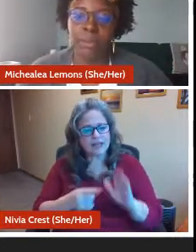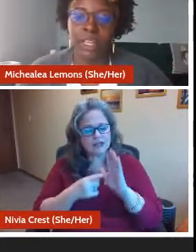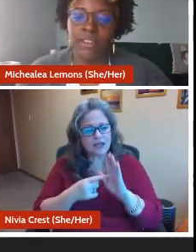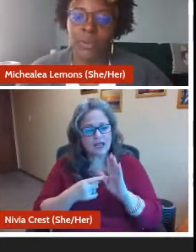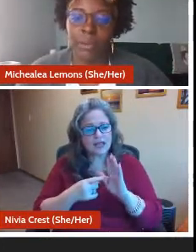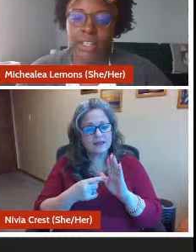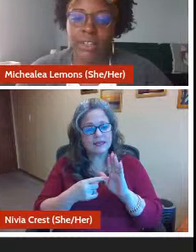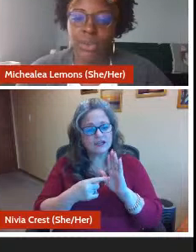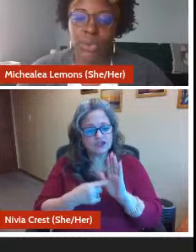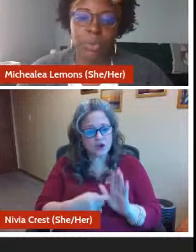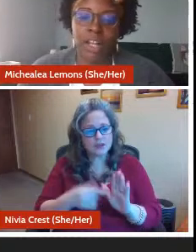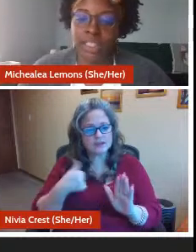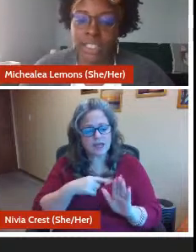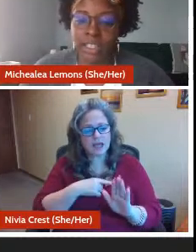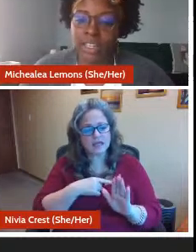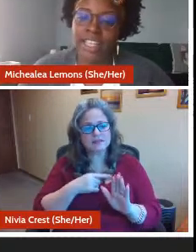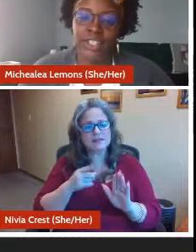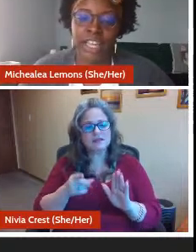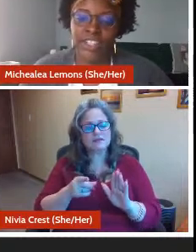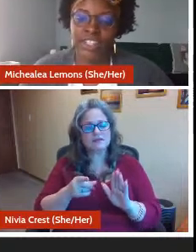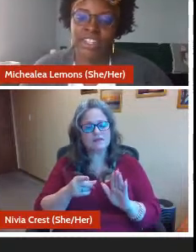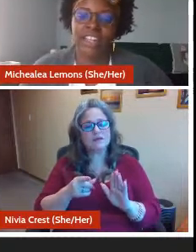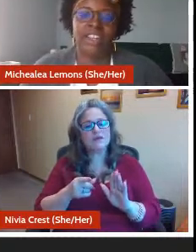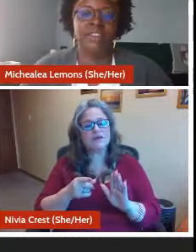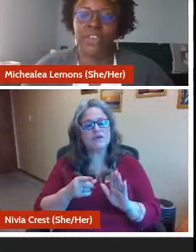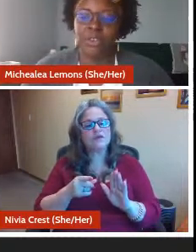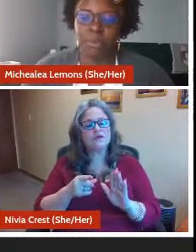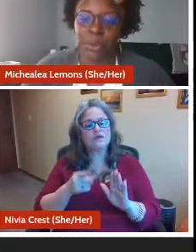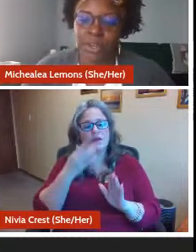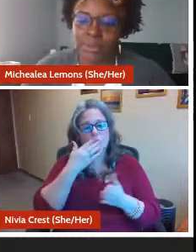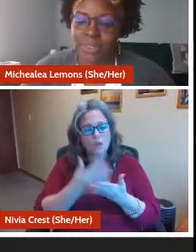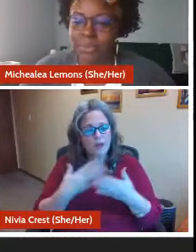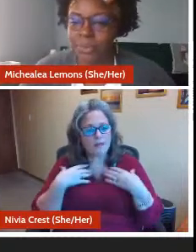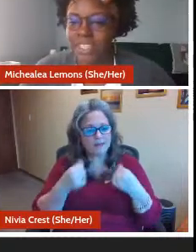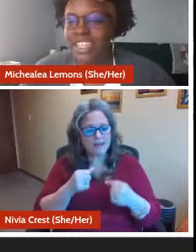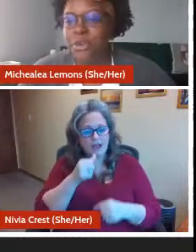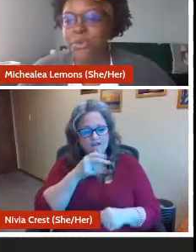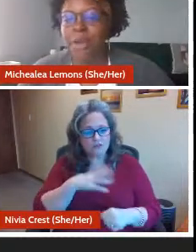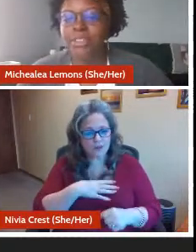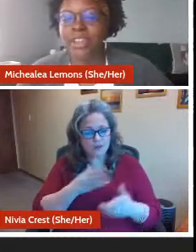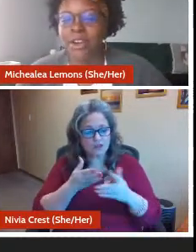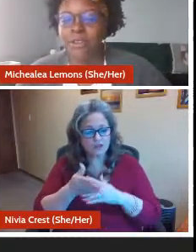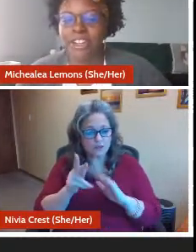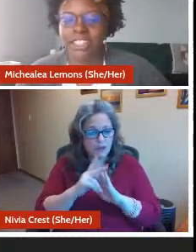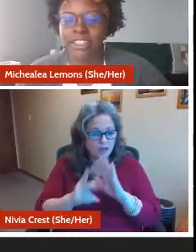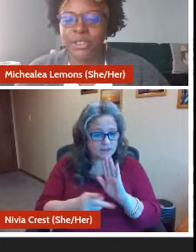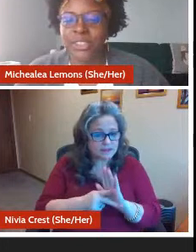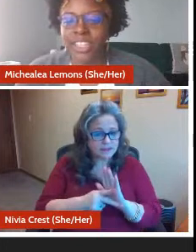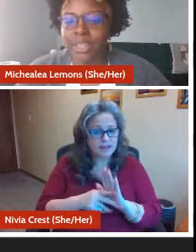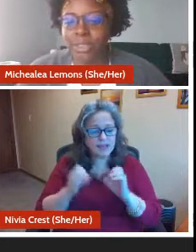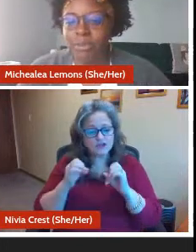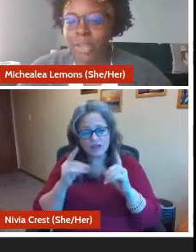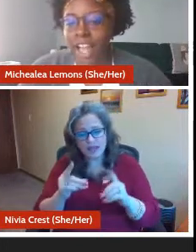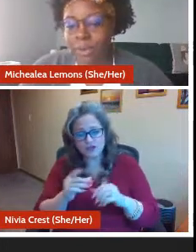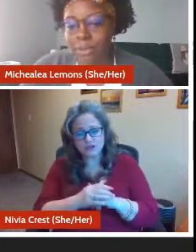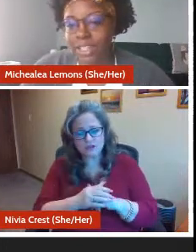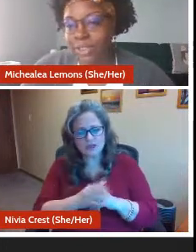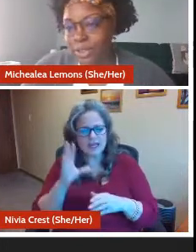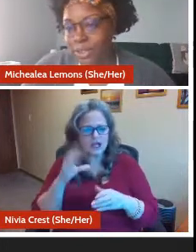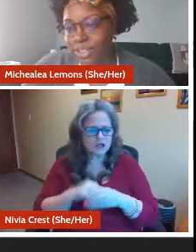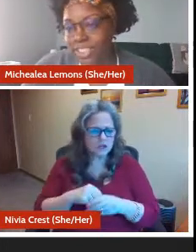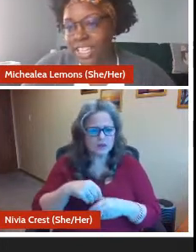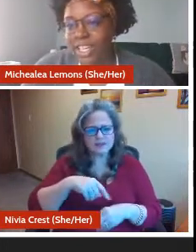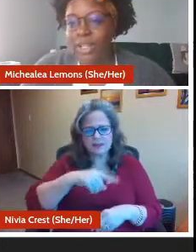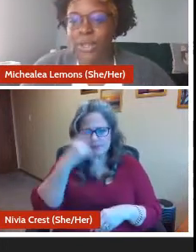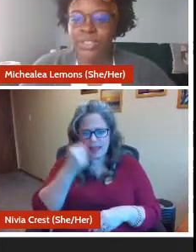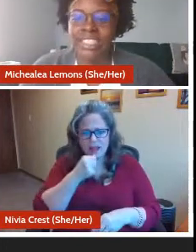improving the well-being of women through policy, education, and innovative programs. Robin's artwork includes themes of Black women